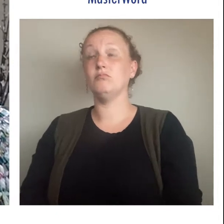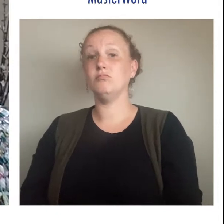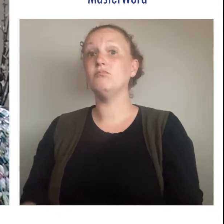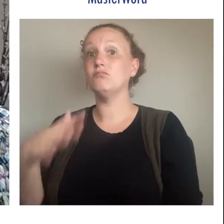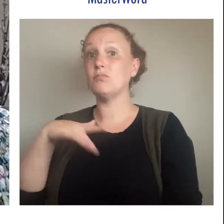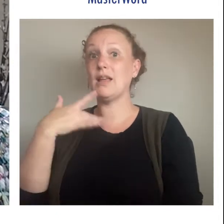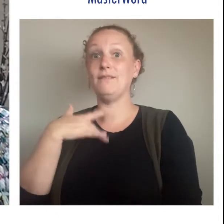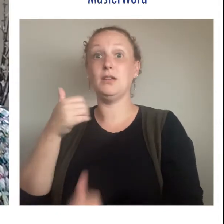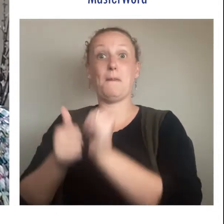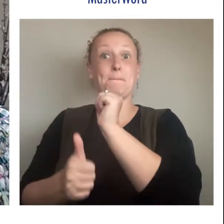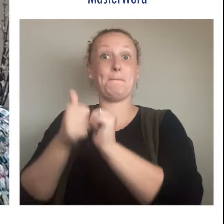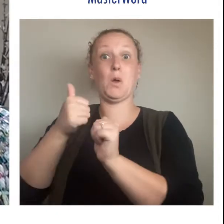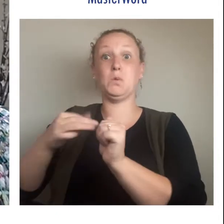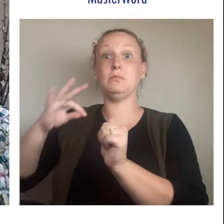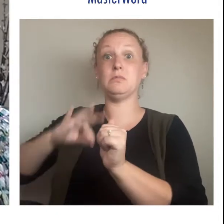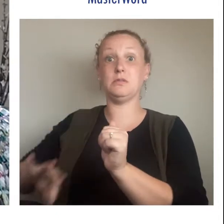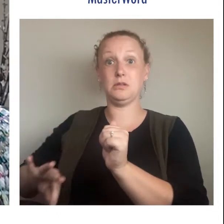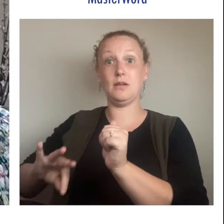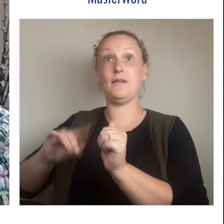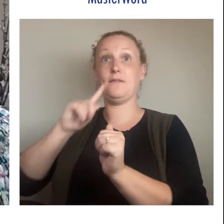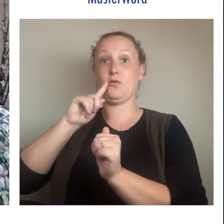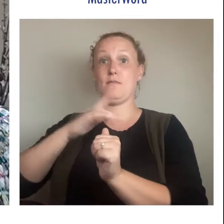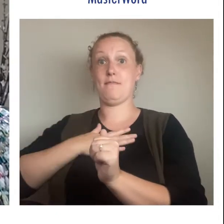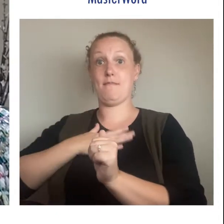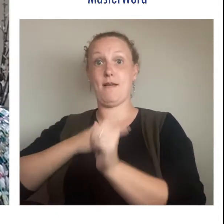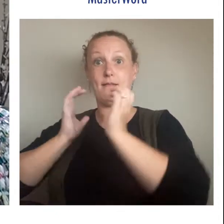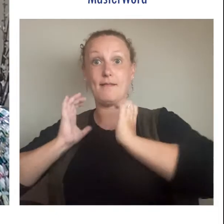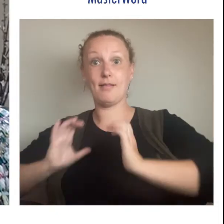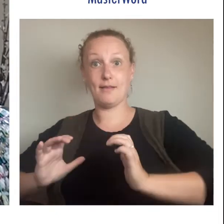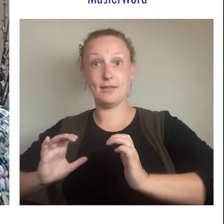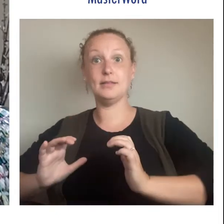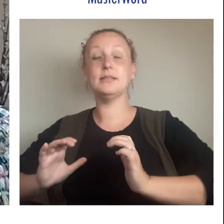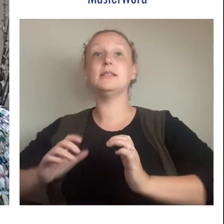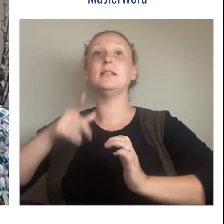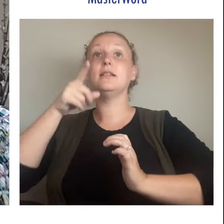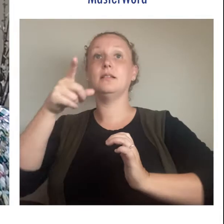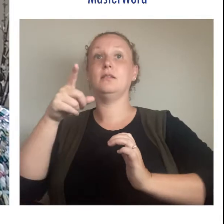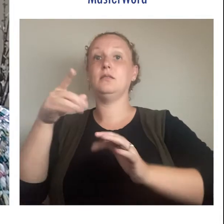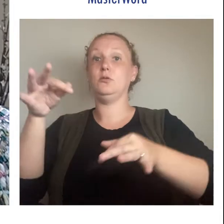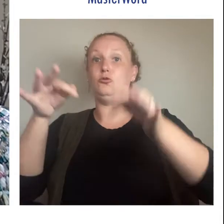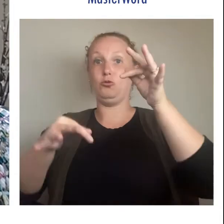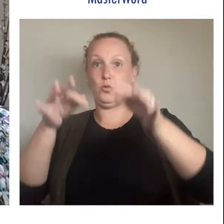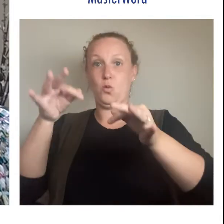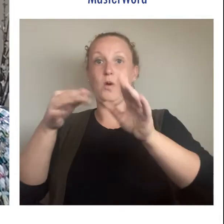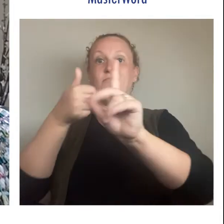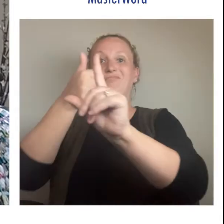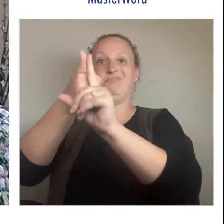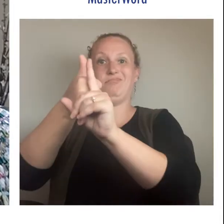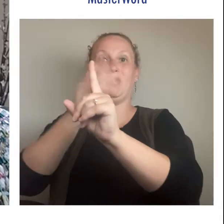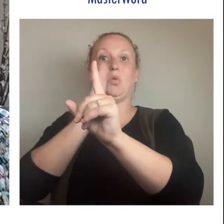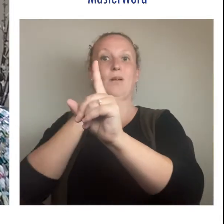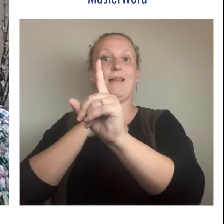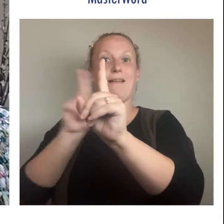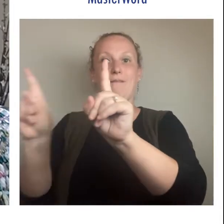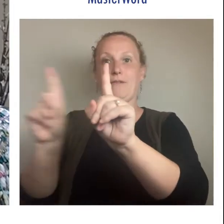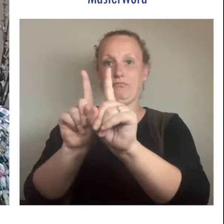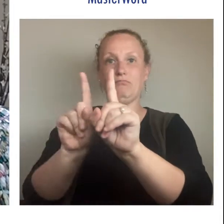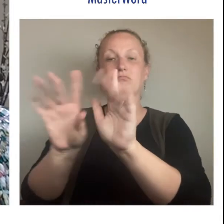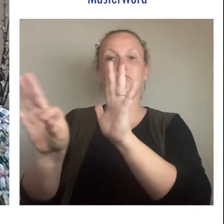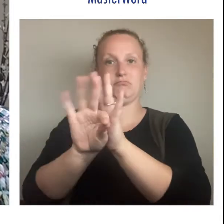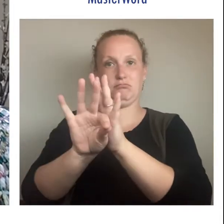most advantageous for my client would be a system where the court would have a designated